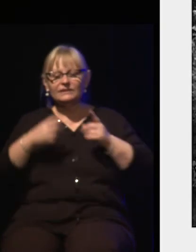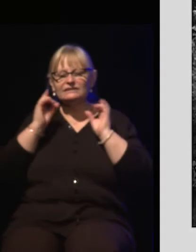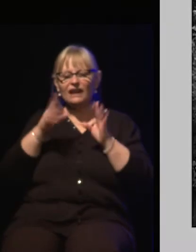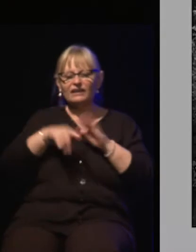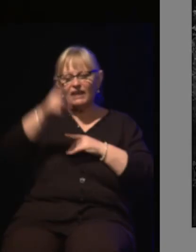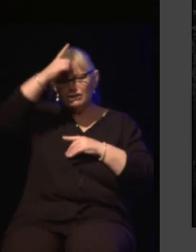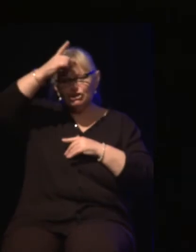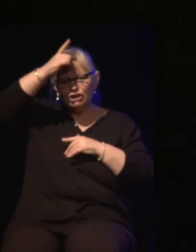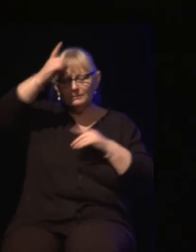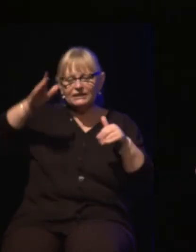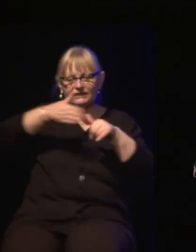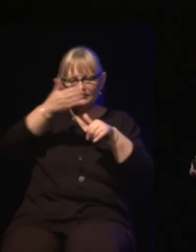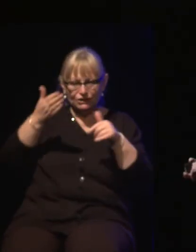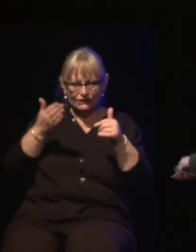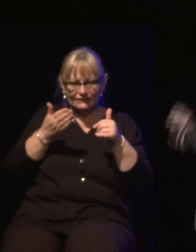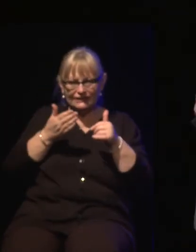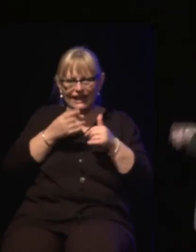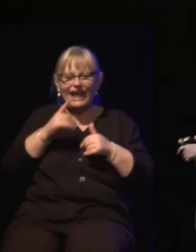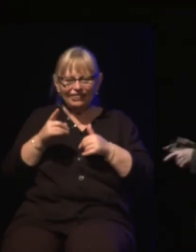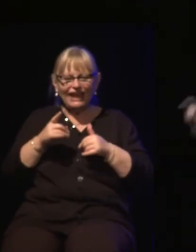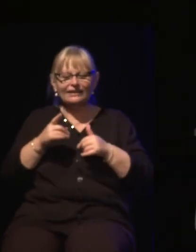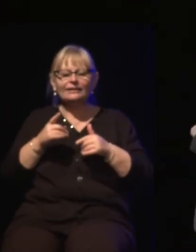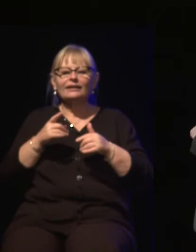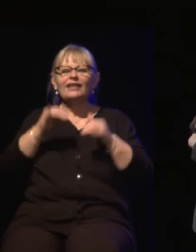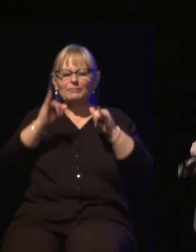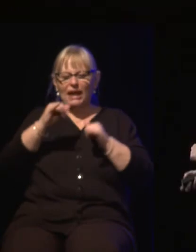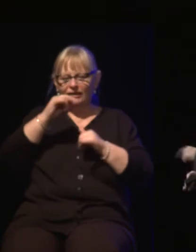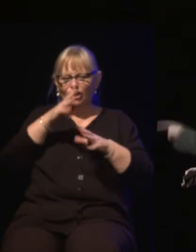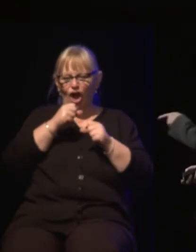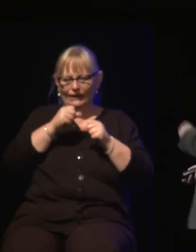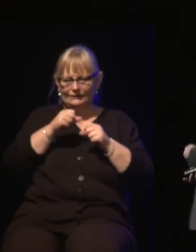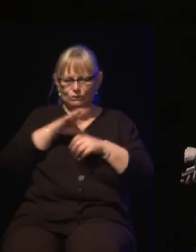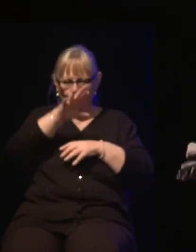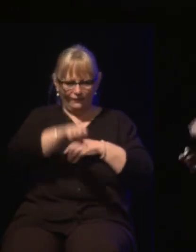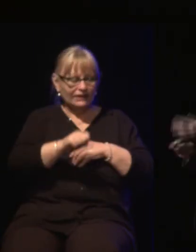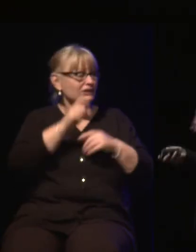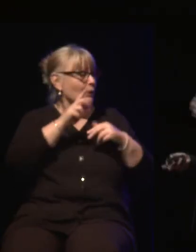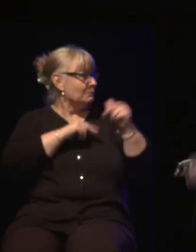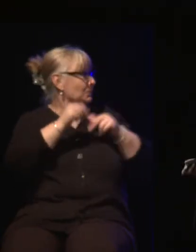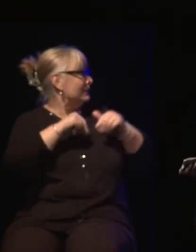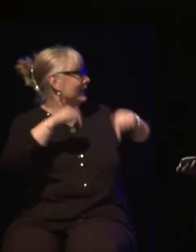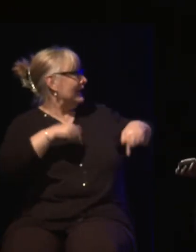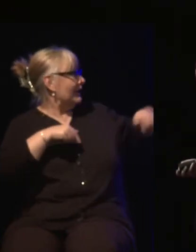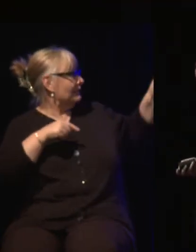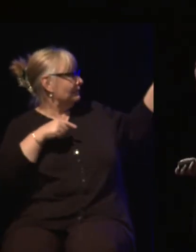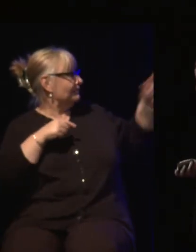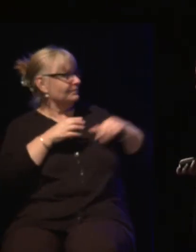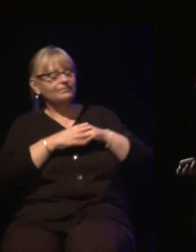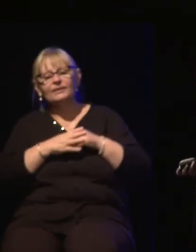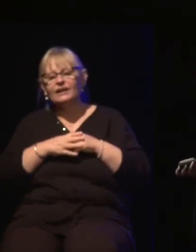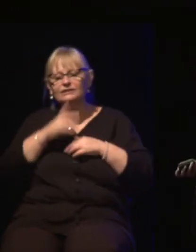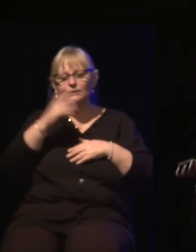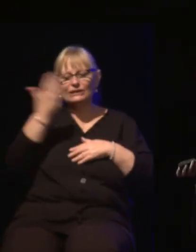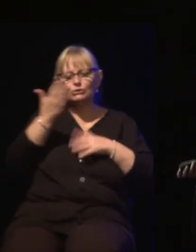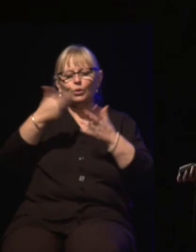Germany. Then the bad guys came into power and he had to leave. So he built this here, and he was at Harvard for a while. Just founded the School of